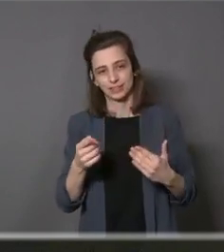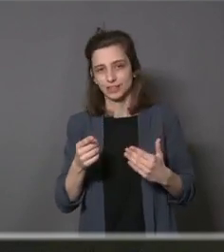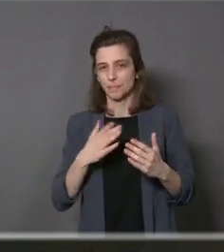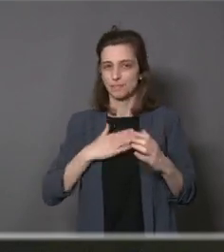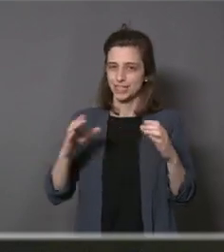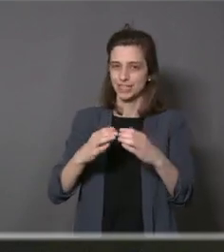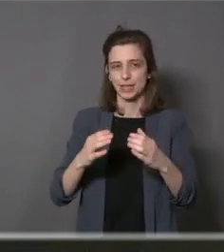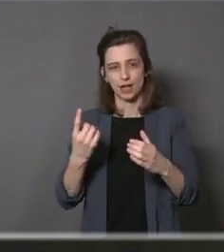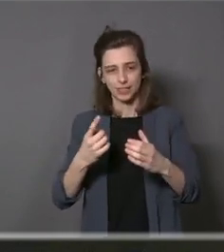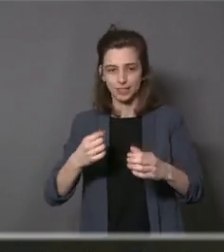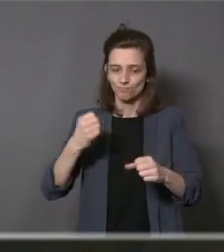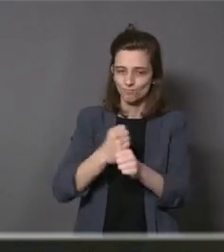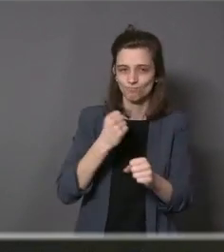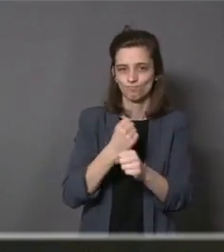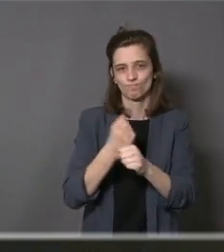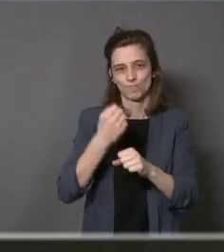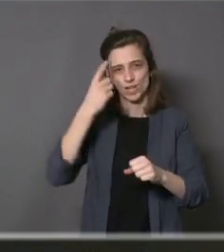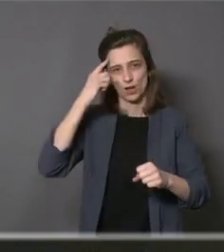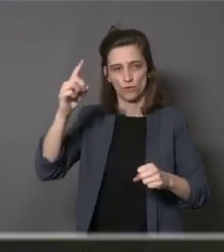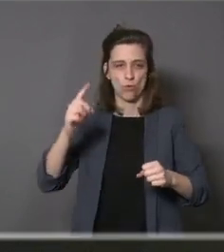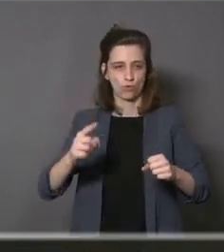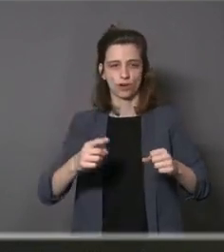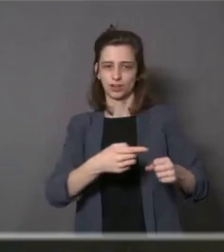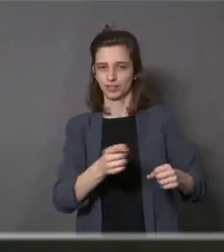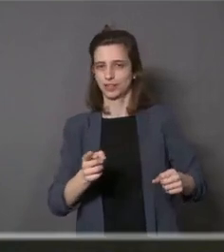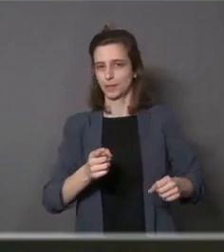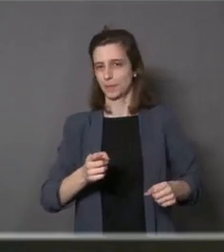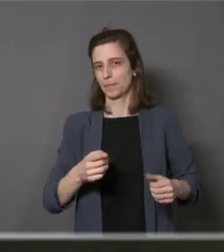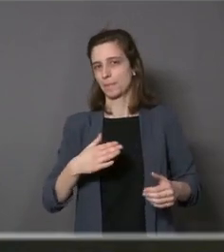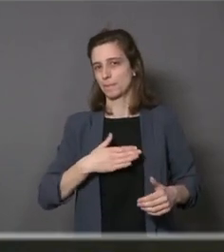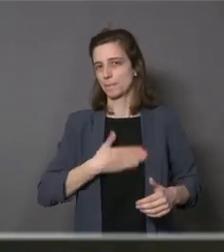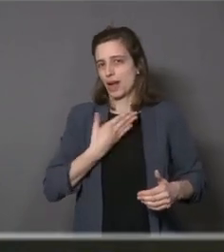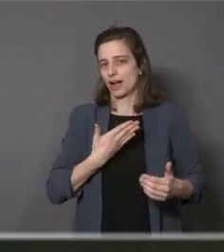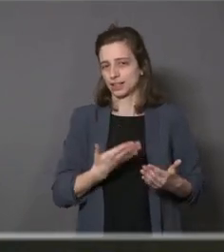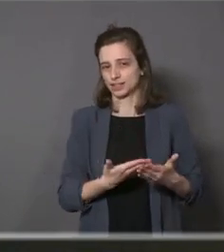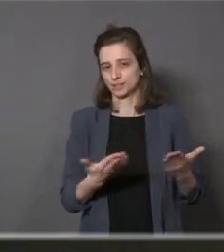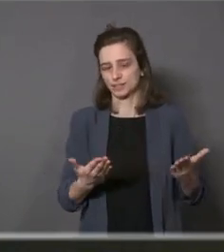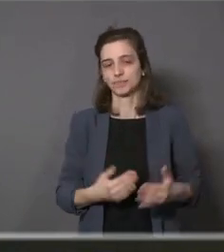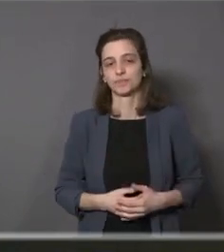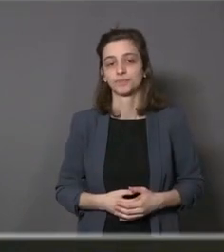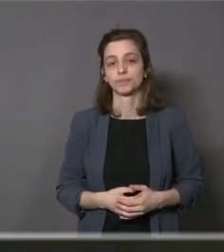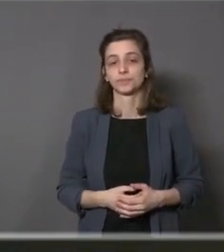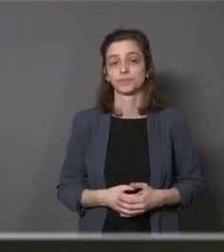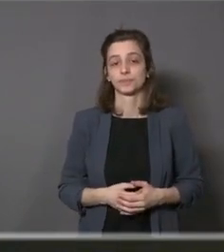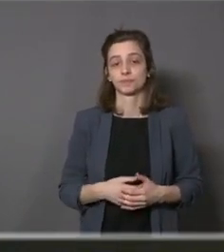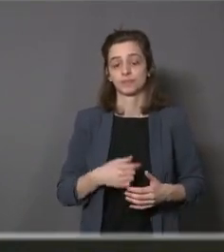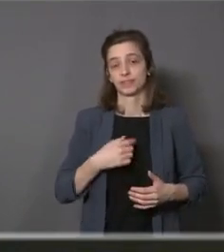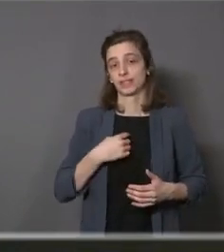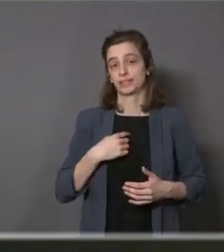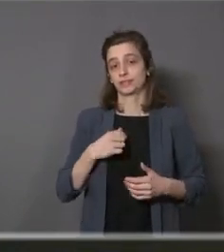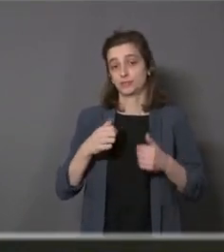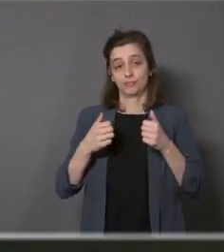given me a most warm and memorable visit to KU Leuven, with its rich